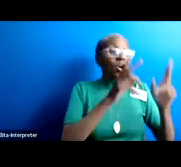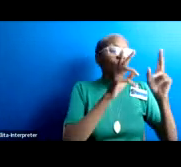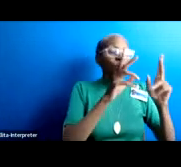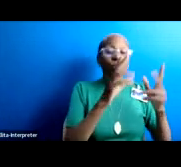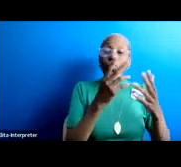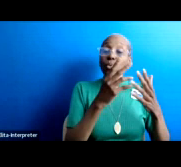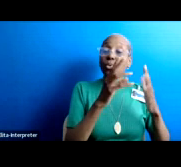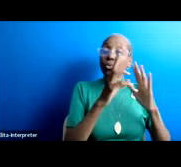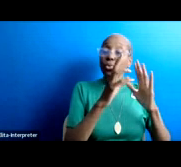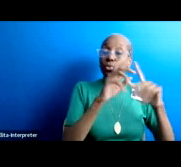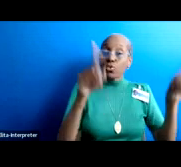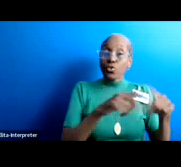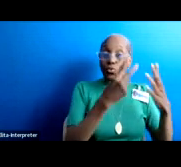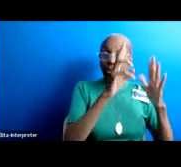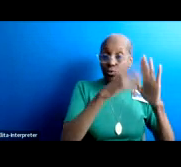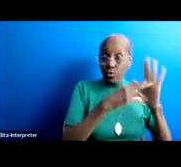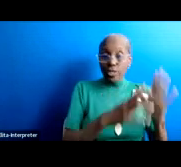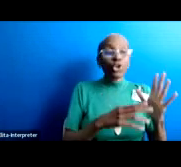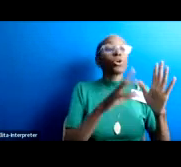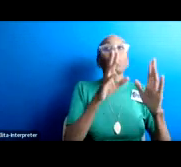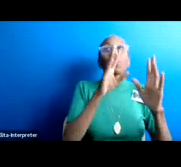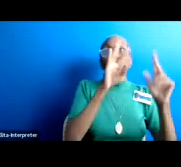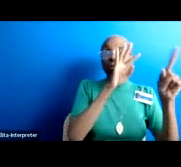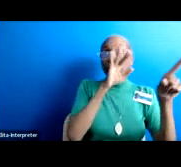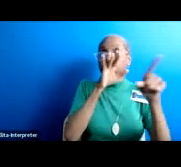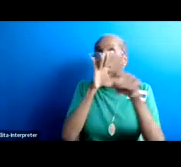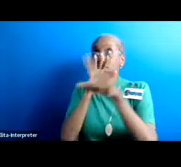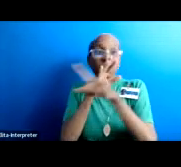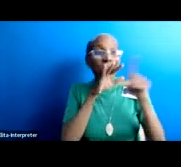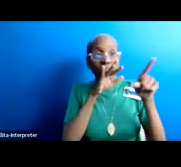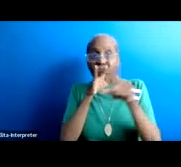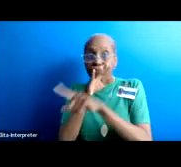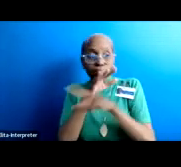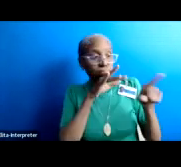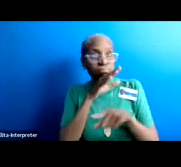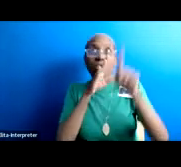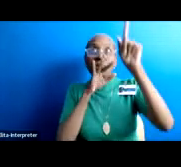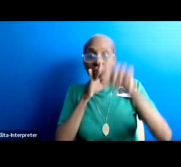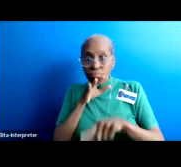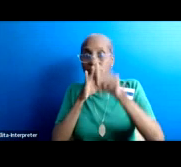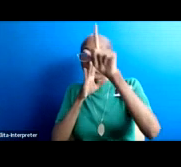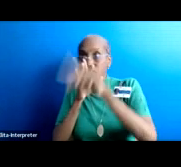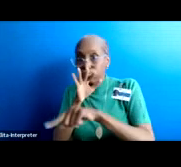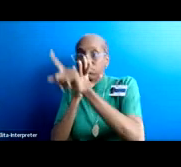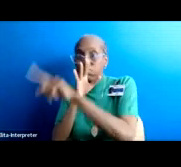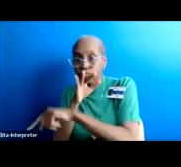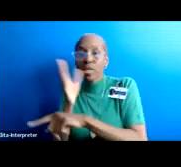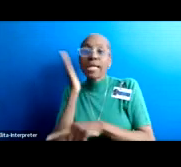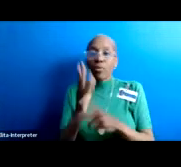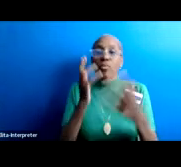not only does it go in the right order, but it's reading out to them exactly what they're seeing in each cell of that